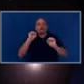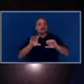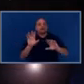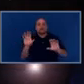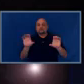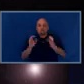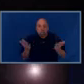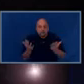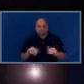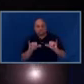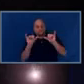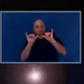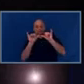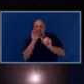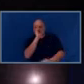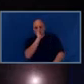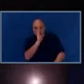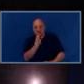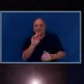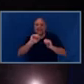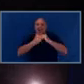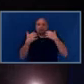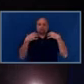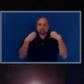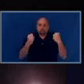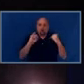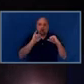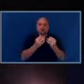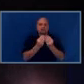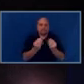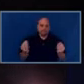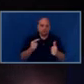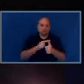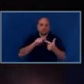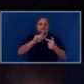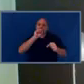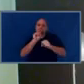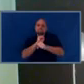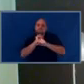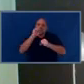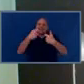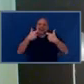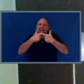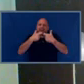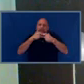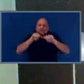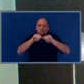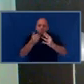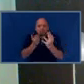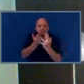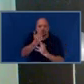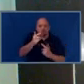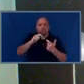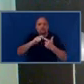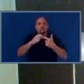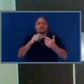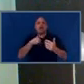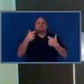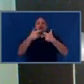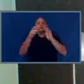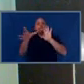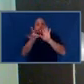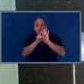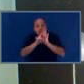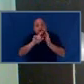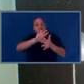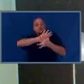strength of this material. How electrically conductive is this material? How magnetic is it? And these will inform ways that